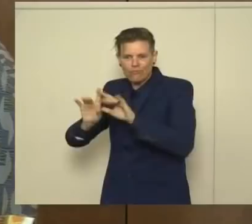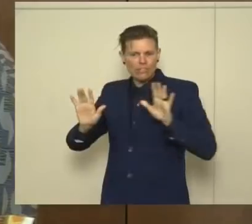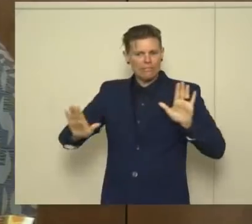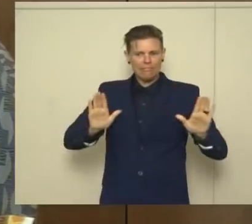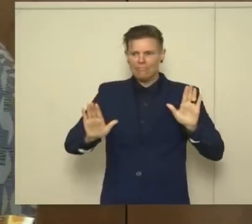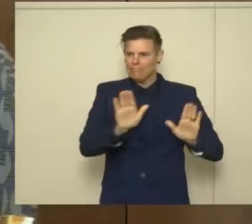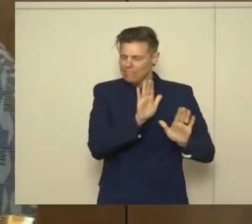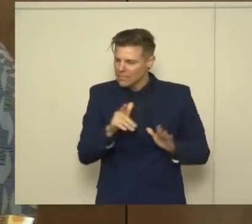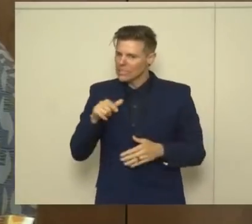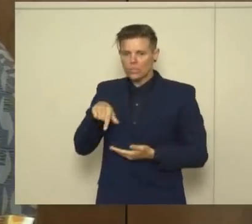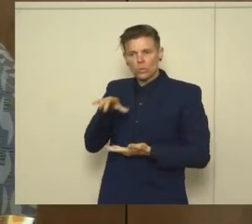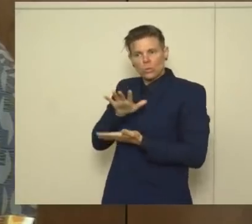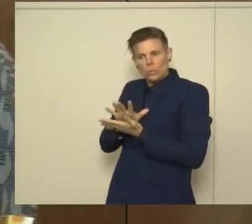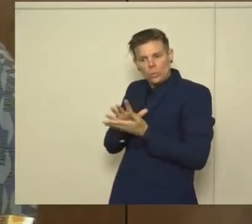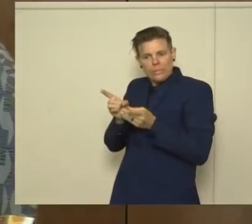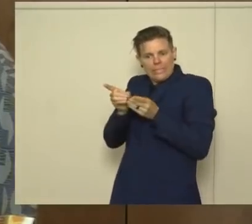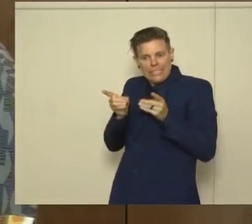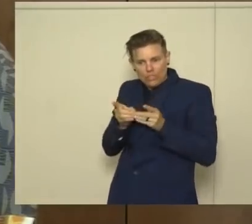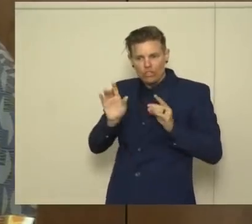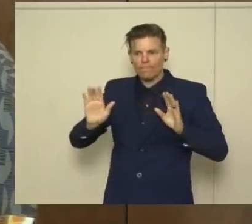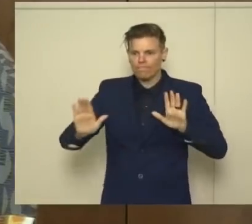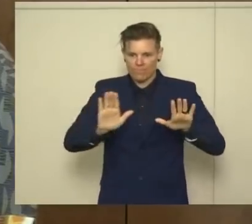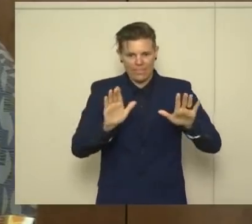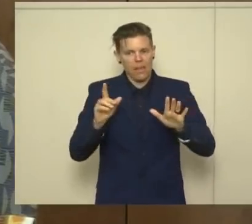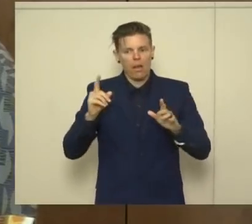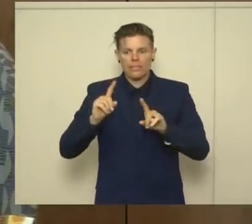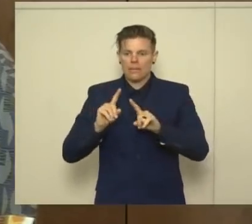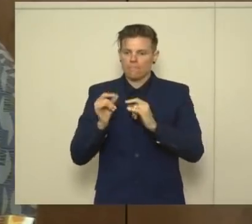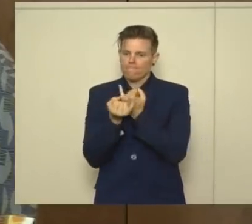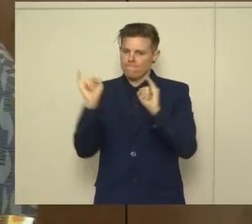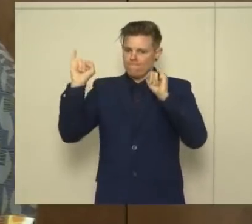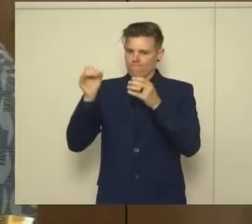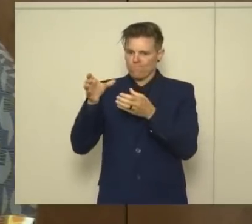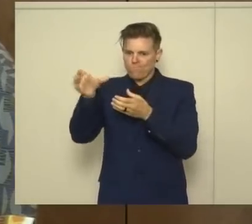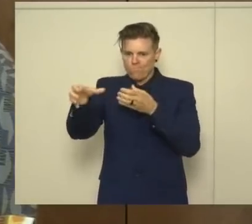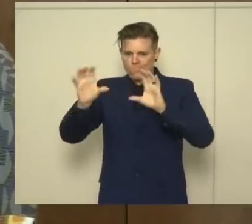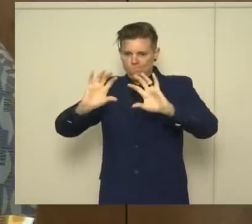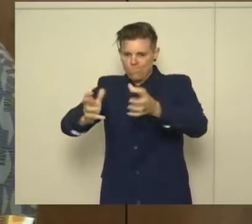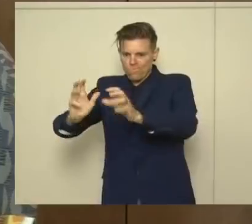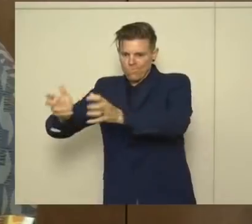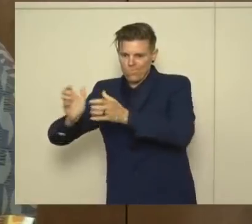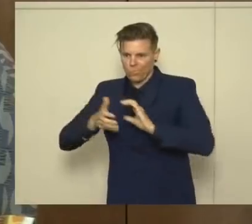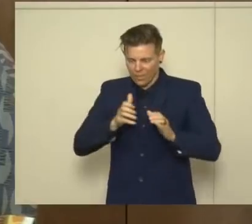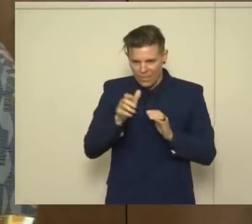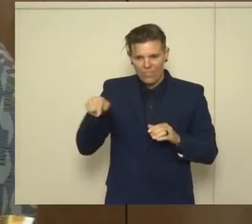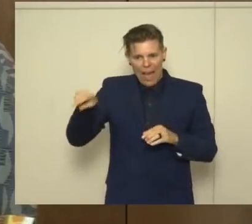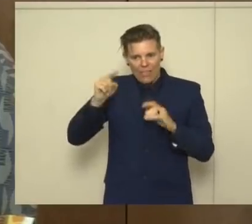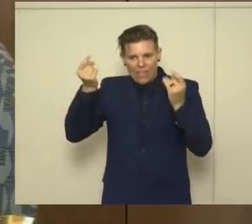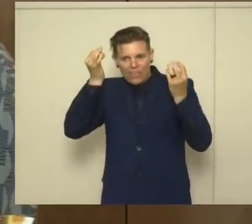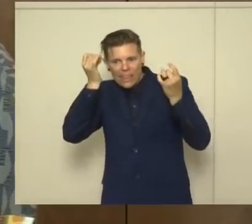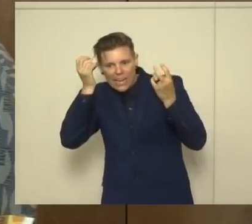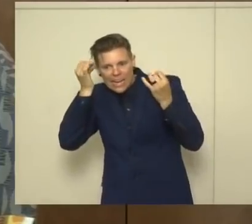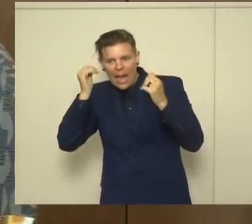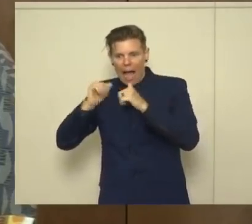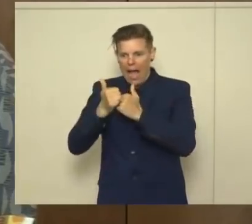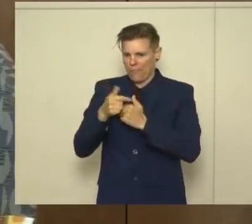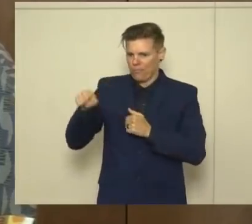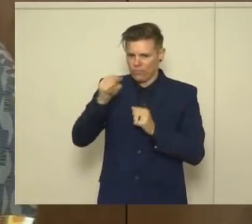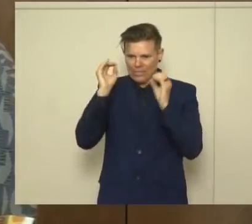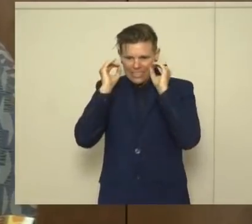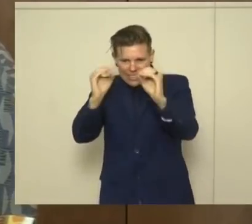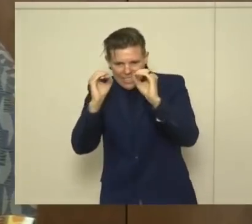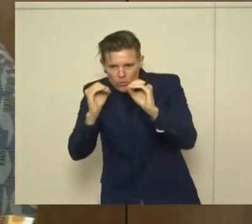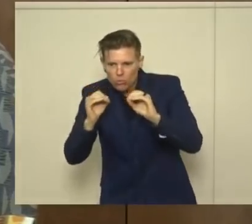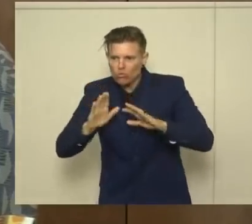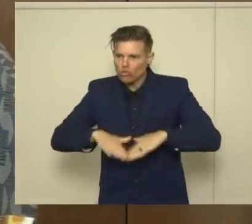should have a ton of independence in meeting the educational needs of their constituents and their communities. We